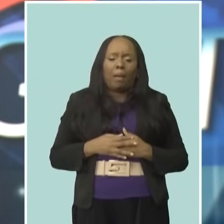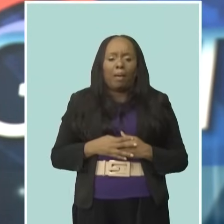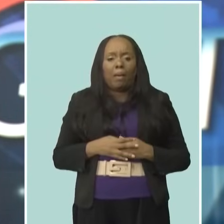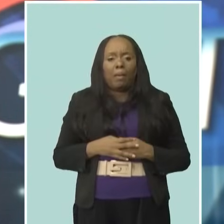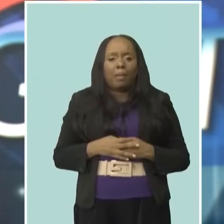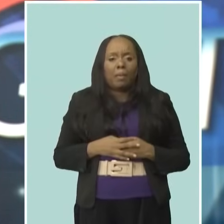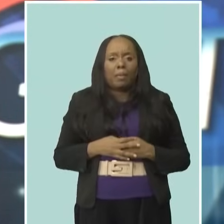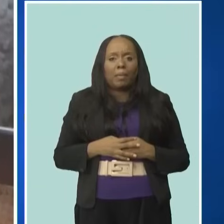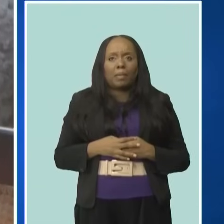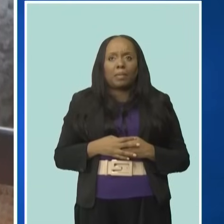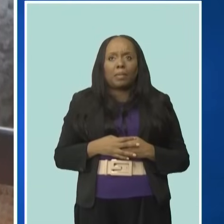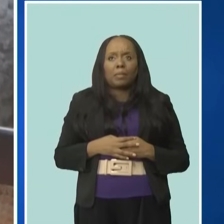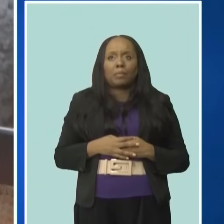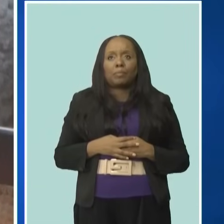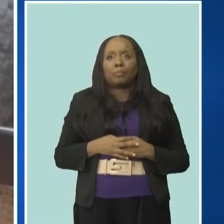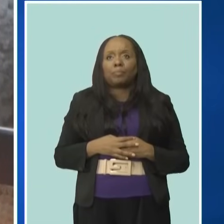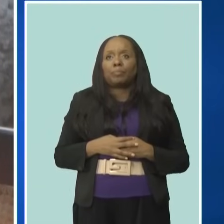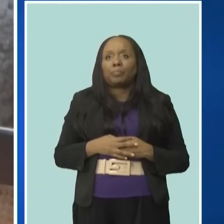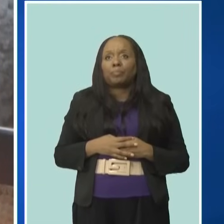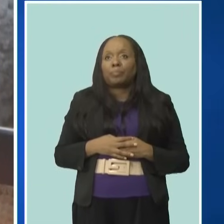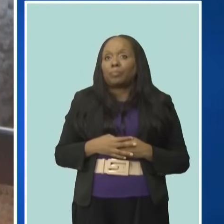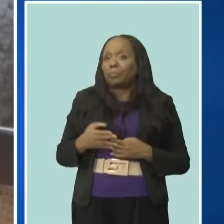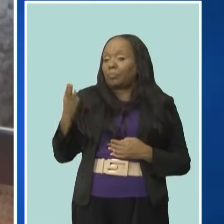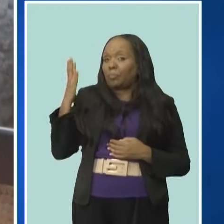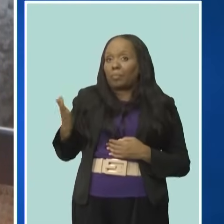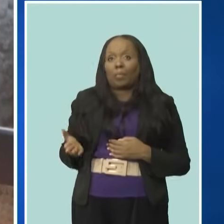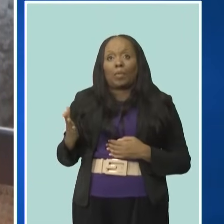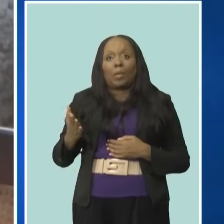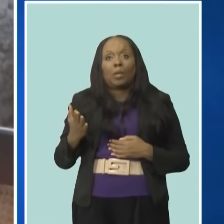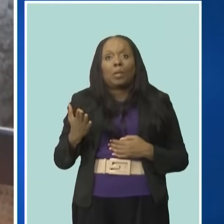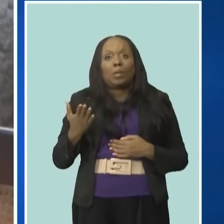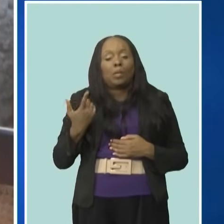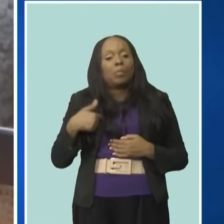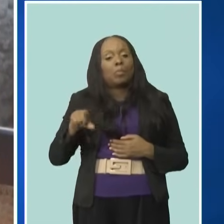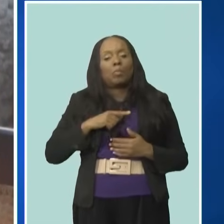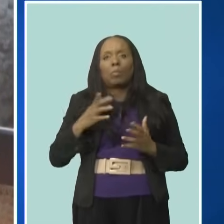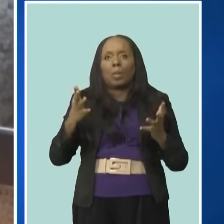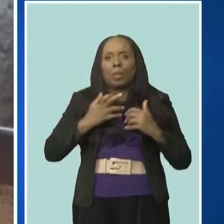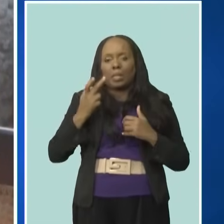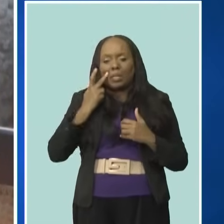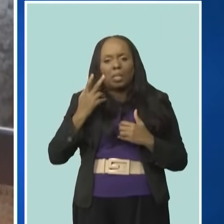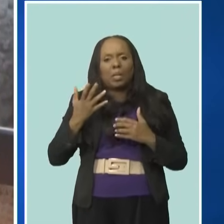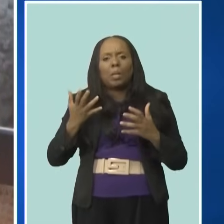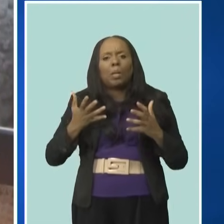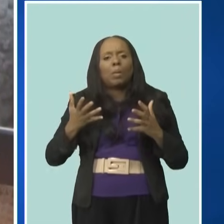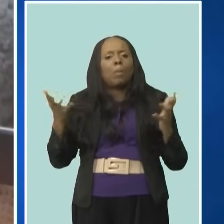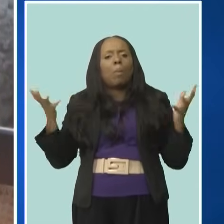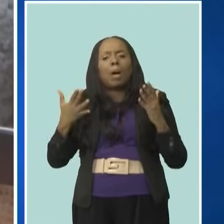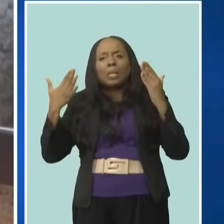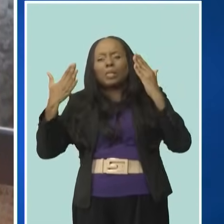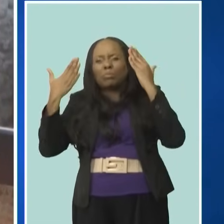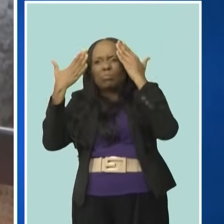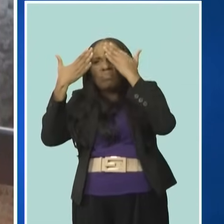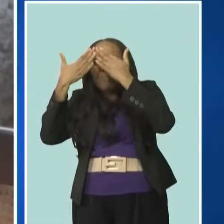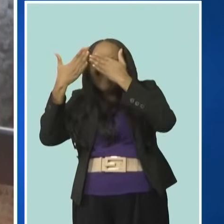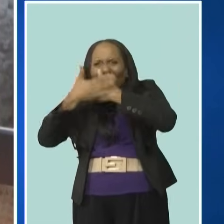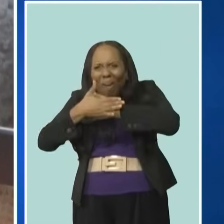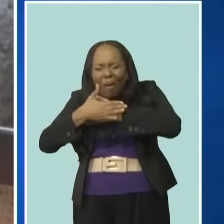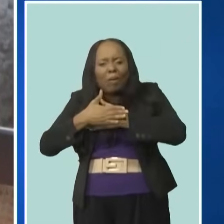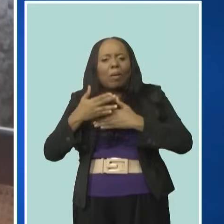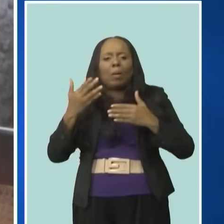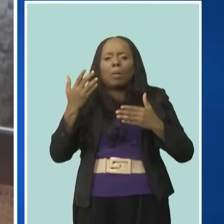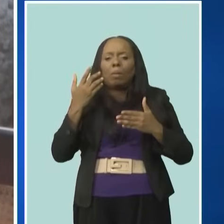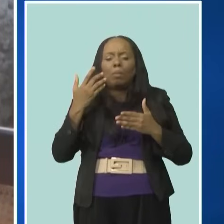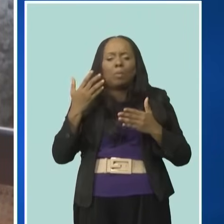authorities. What is being introduced now is a mechanism to measure what's dark from what is not, what is too dark and what is not.